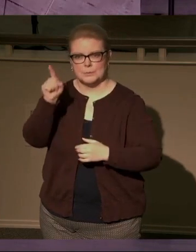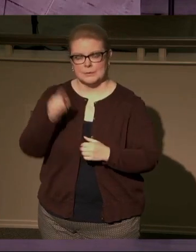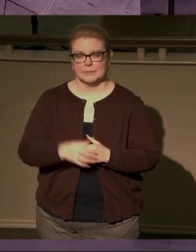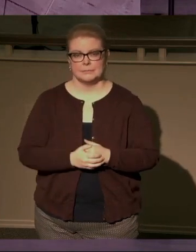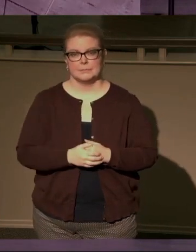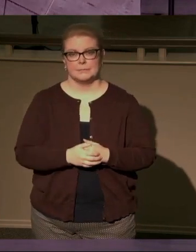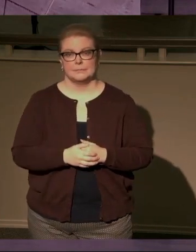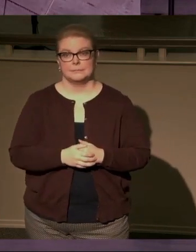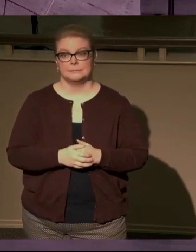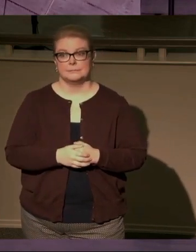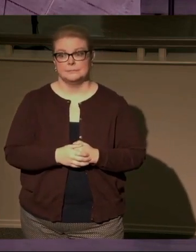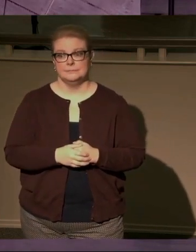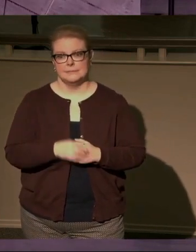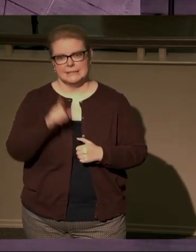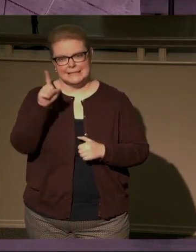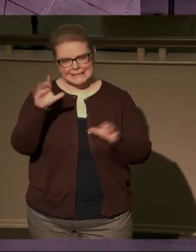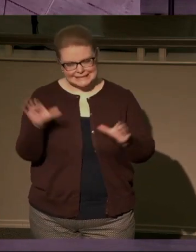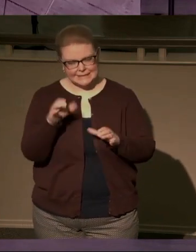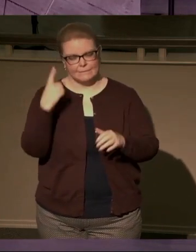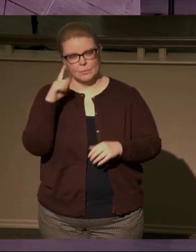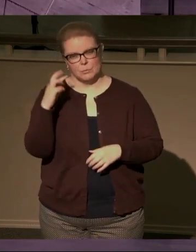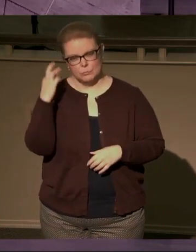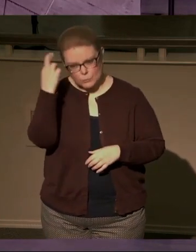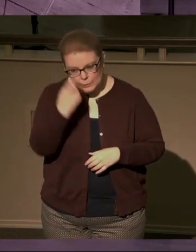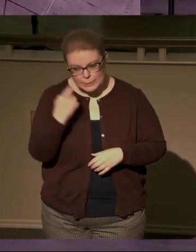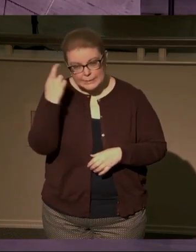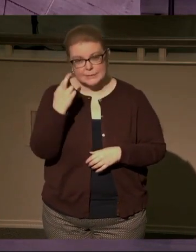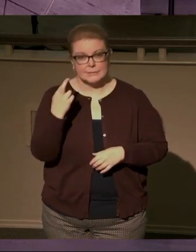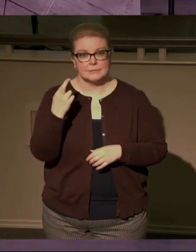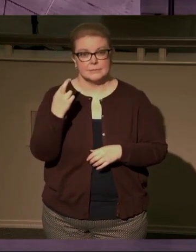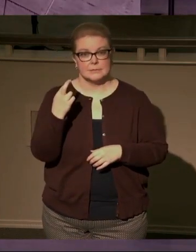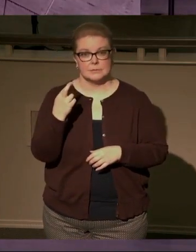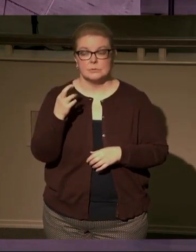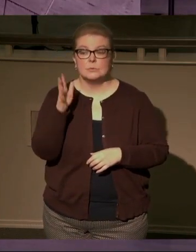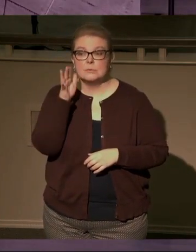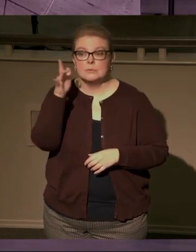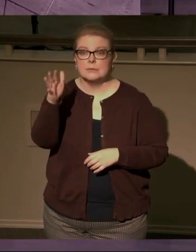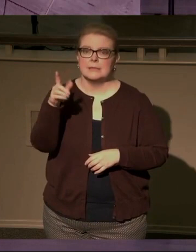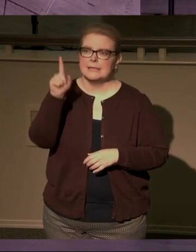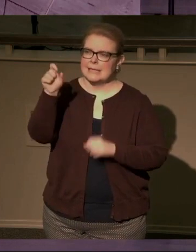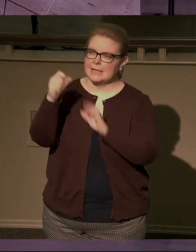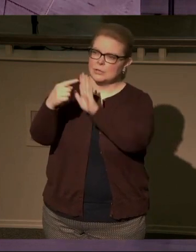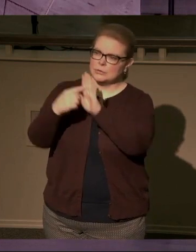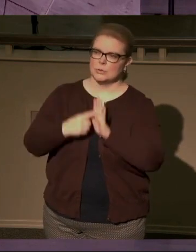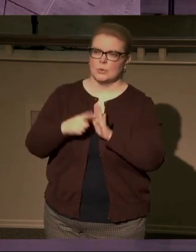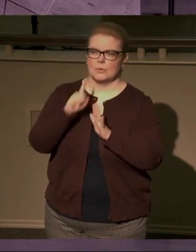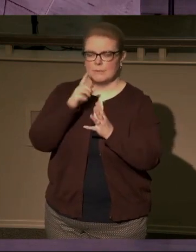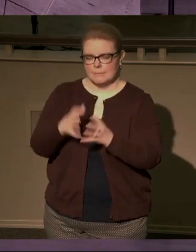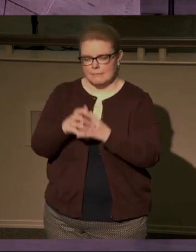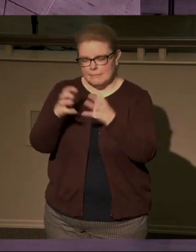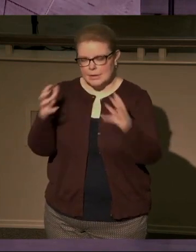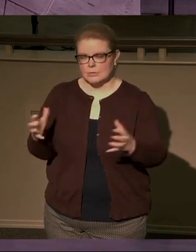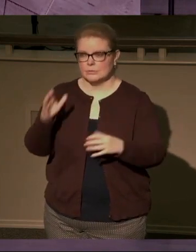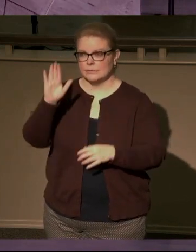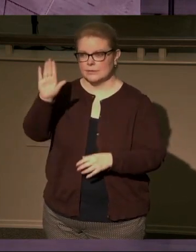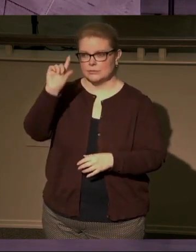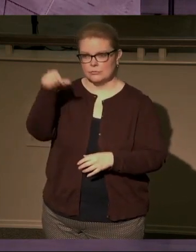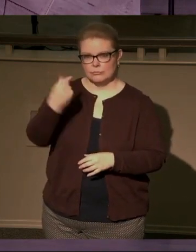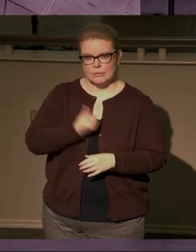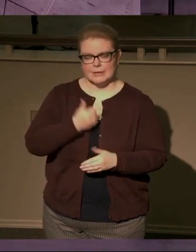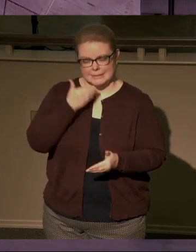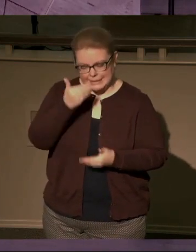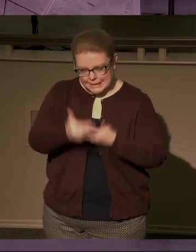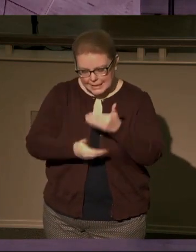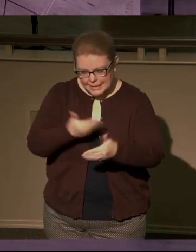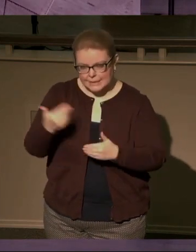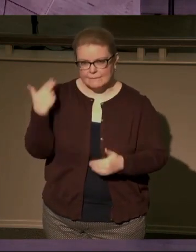And he did this for a purpose, so that in the coming ages he might show the immeasurable riches of his grace in kindness toward